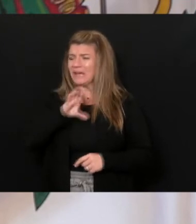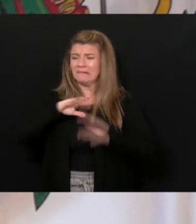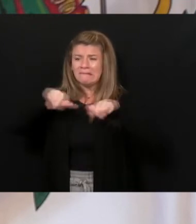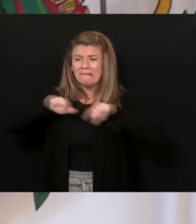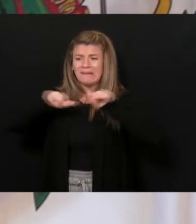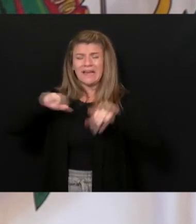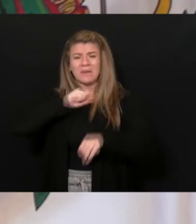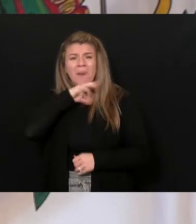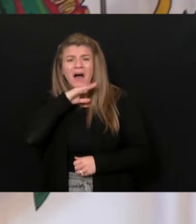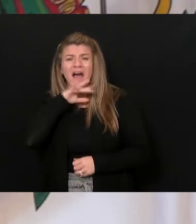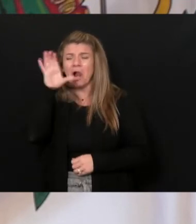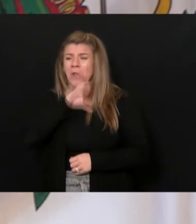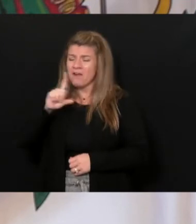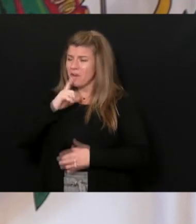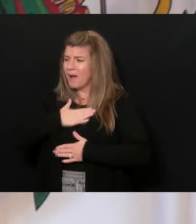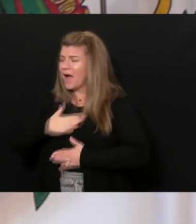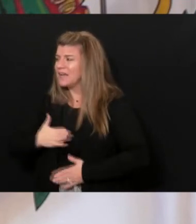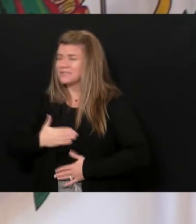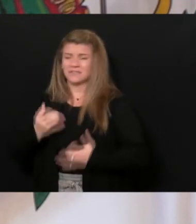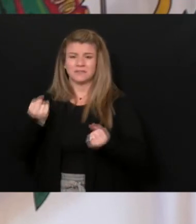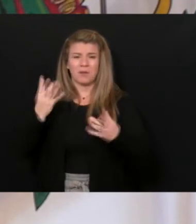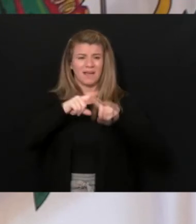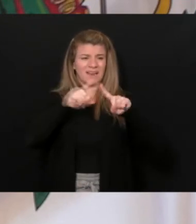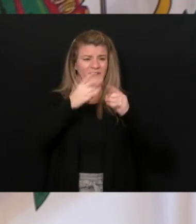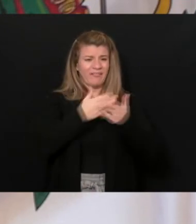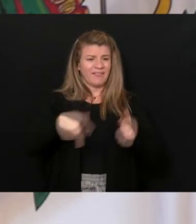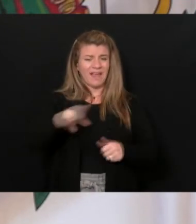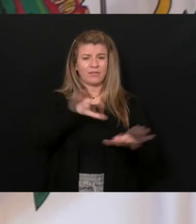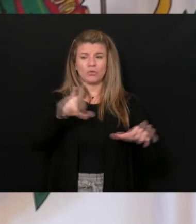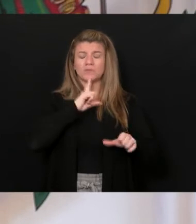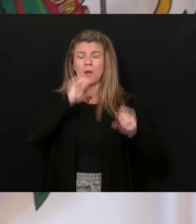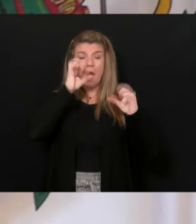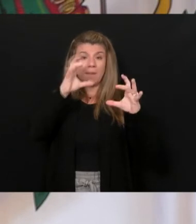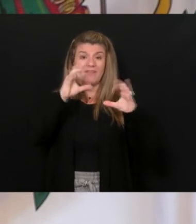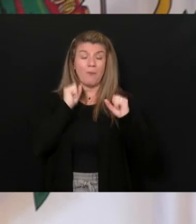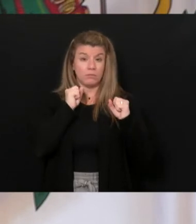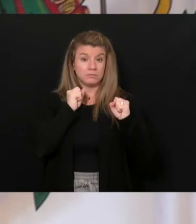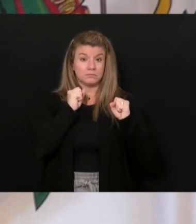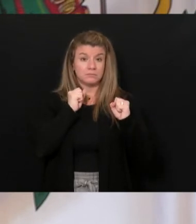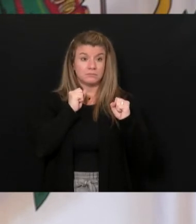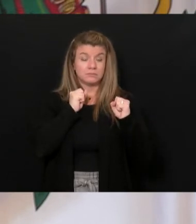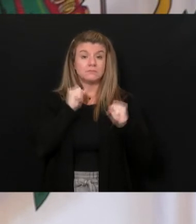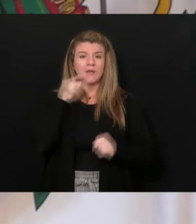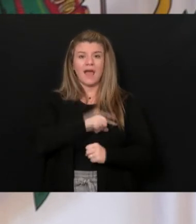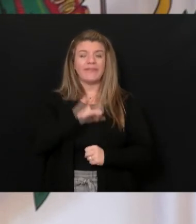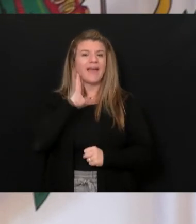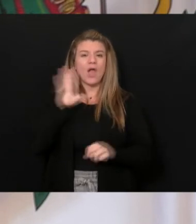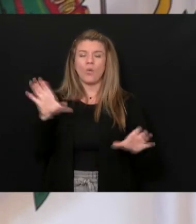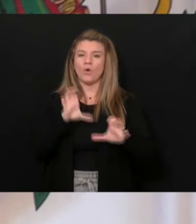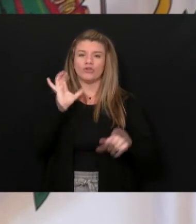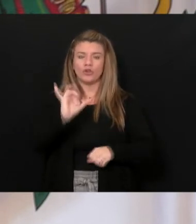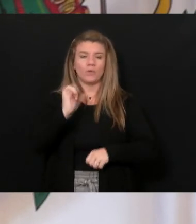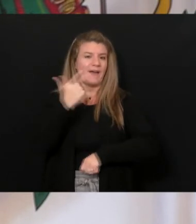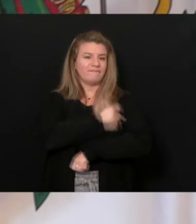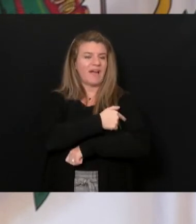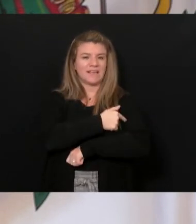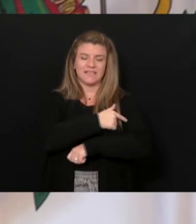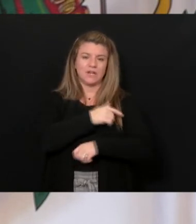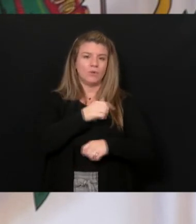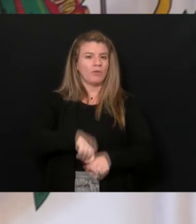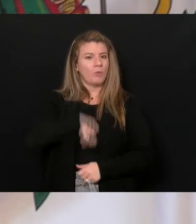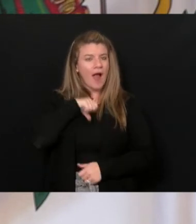all kinds of different things that they've done. It is unbelievable, and they'll do this vaccine mission with pride,